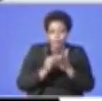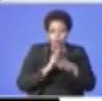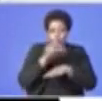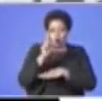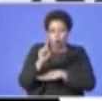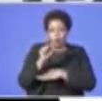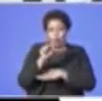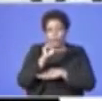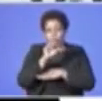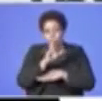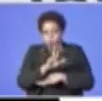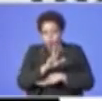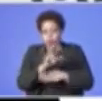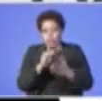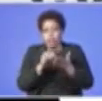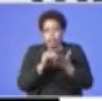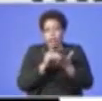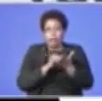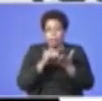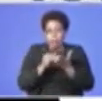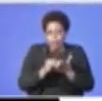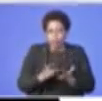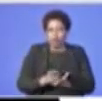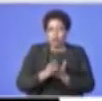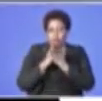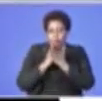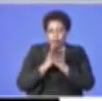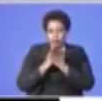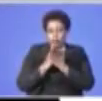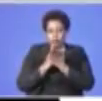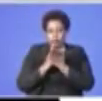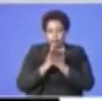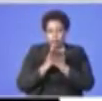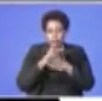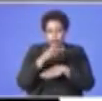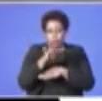1.3 million have recovered, with over 277,000 deaths.